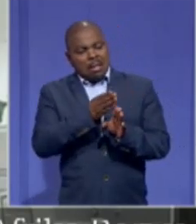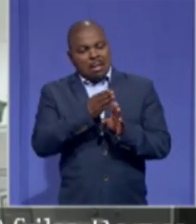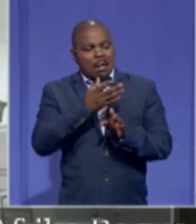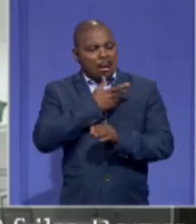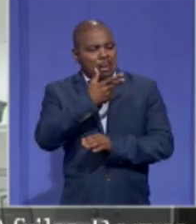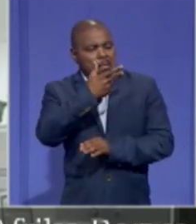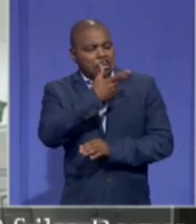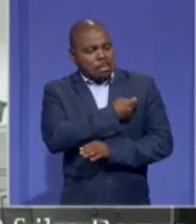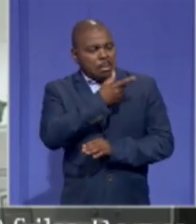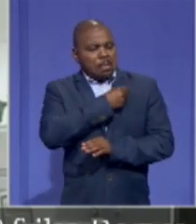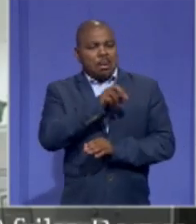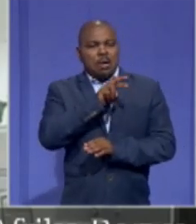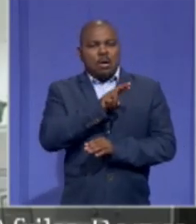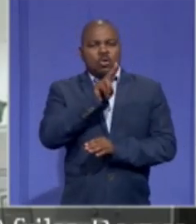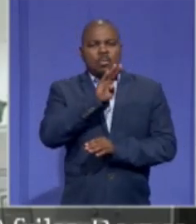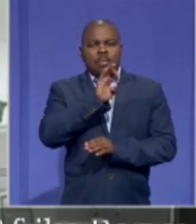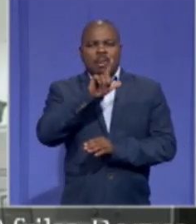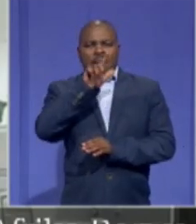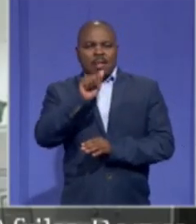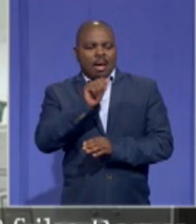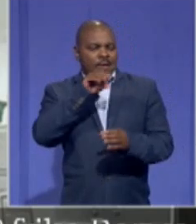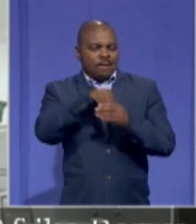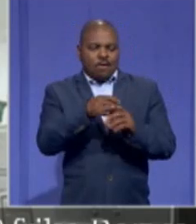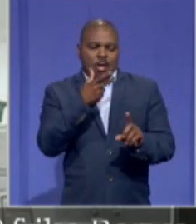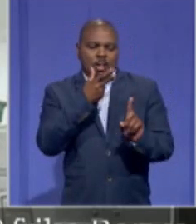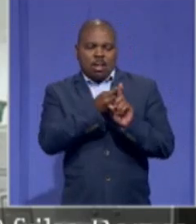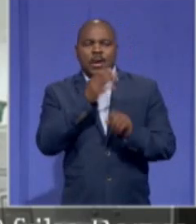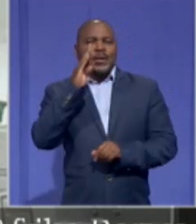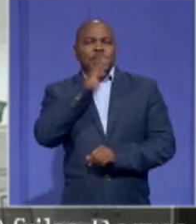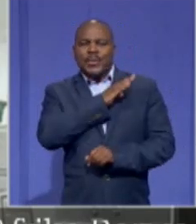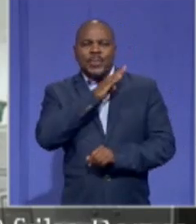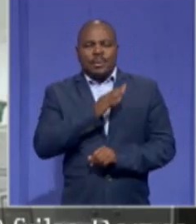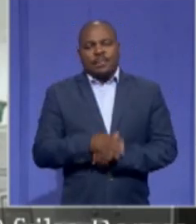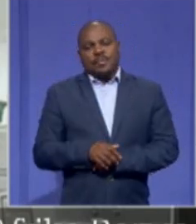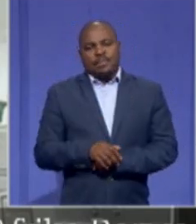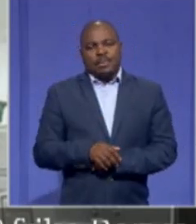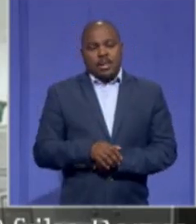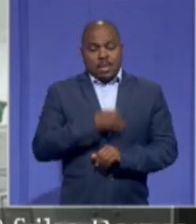in our expanded program of vaccination. So every year,